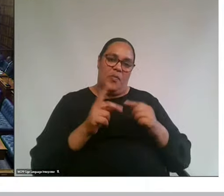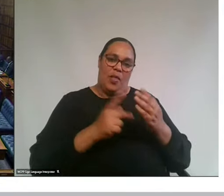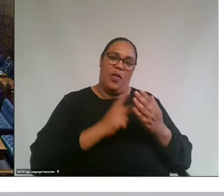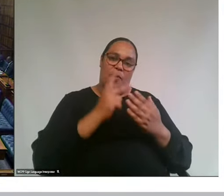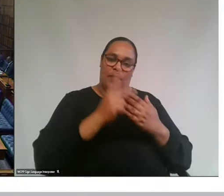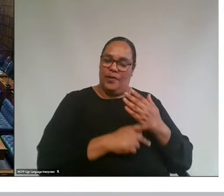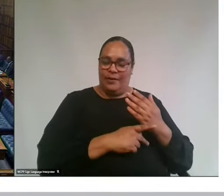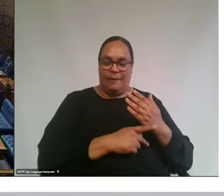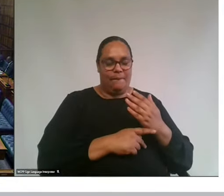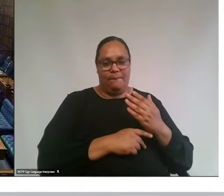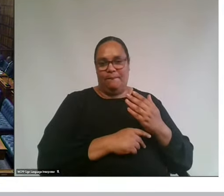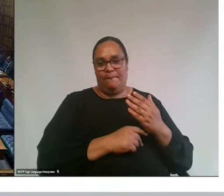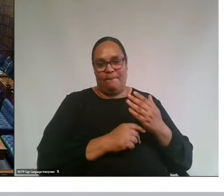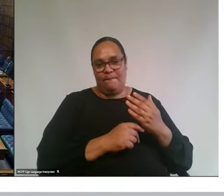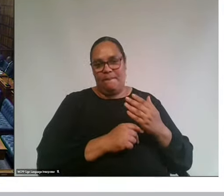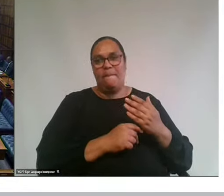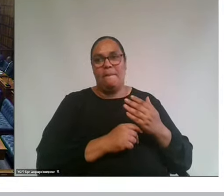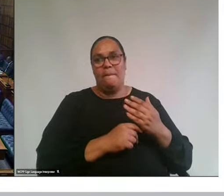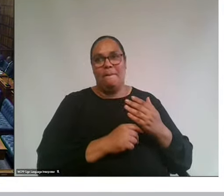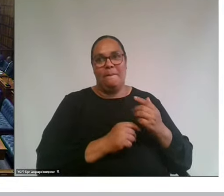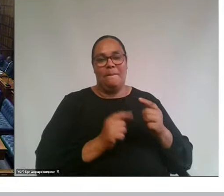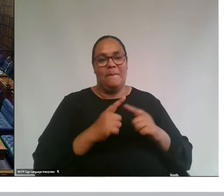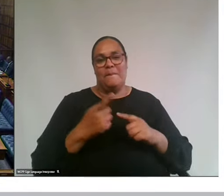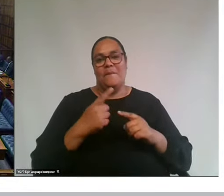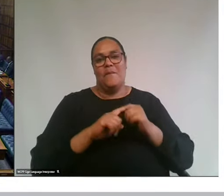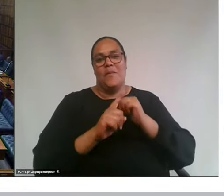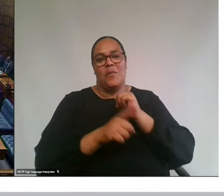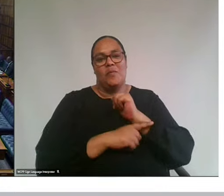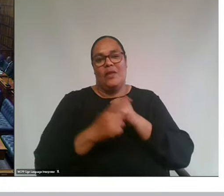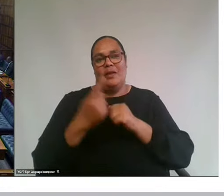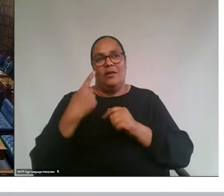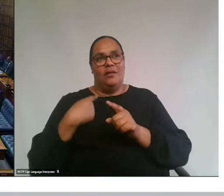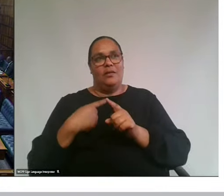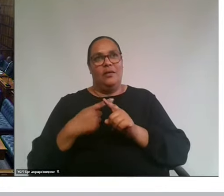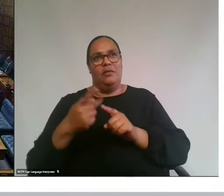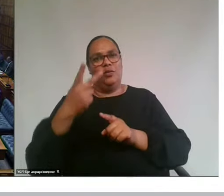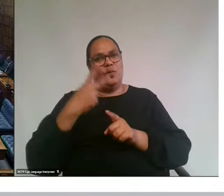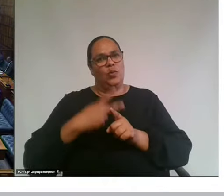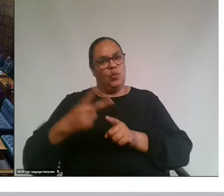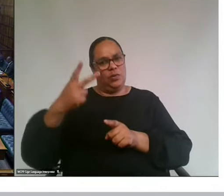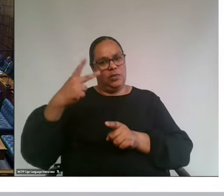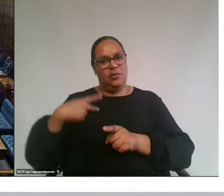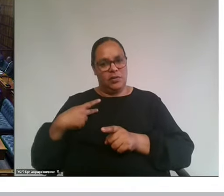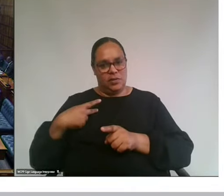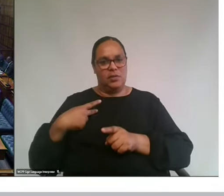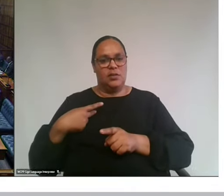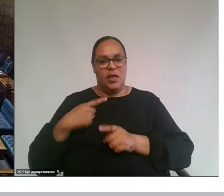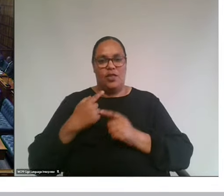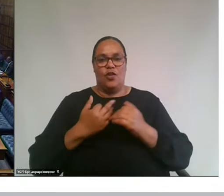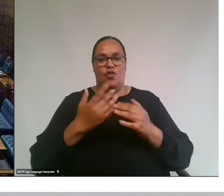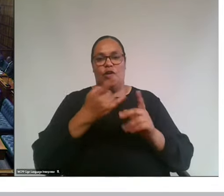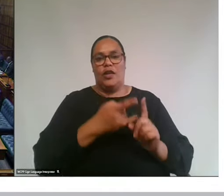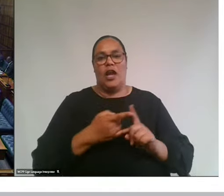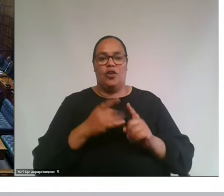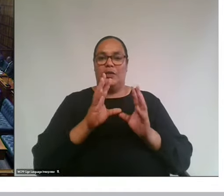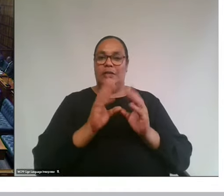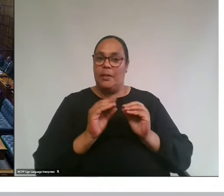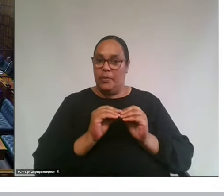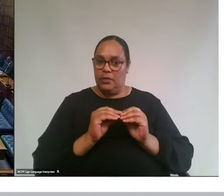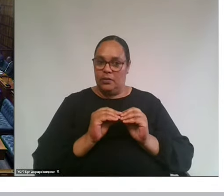is um last week was last week week before last um at the green hydrogen